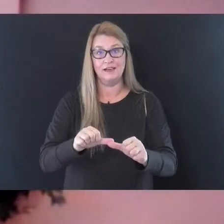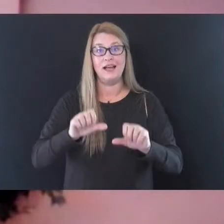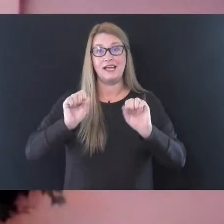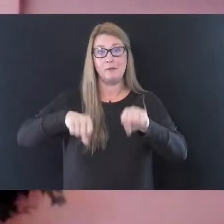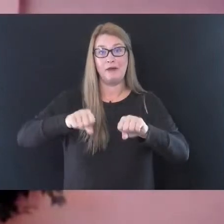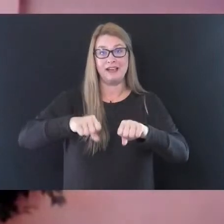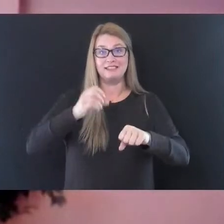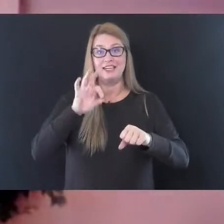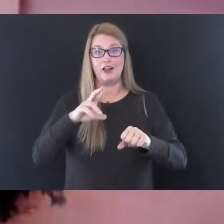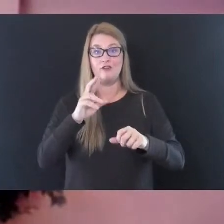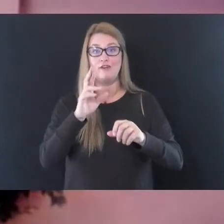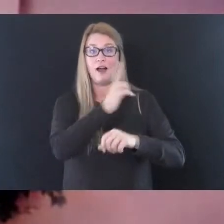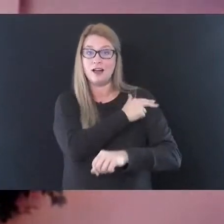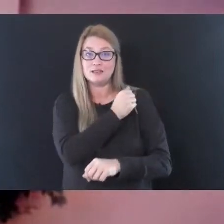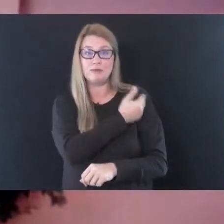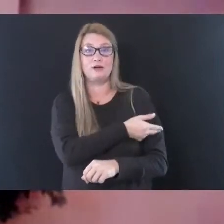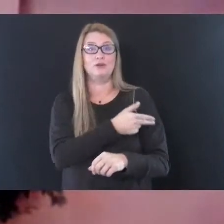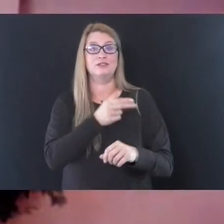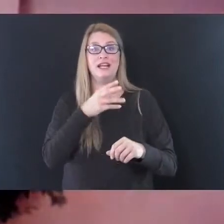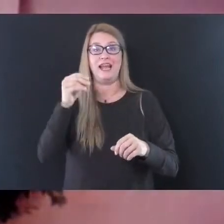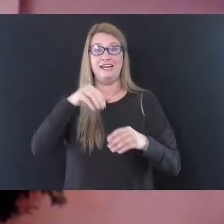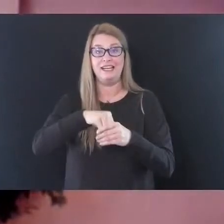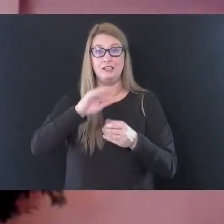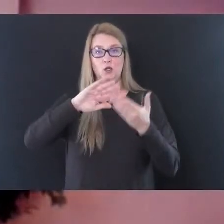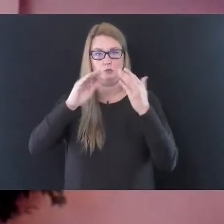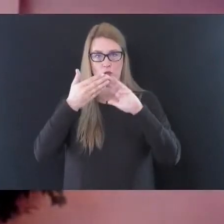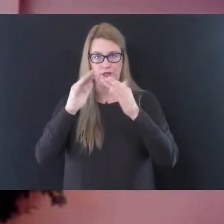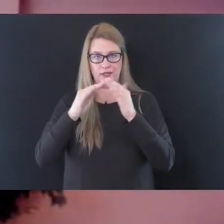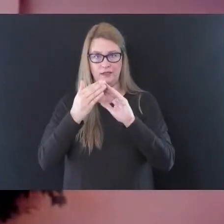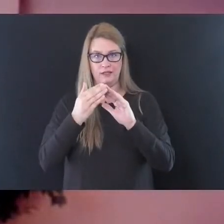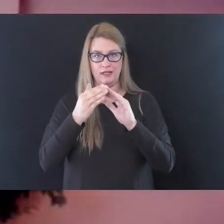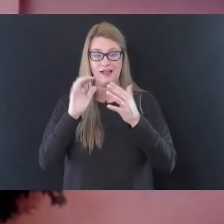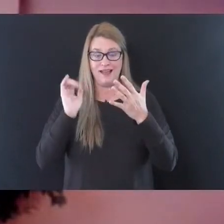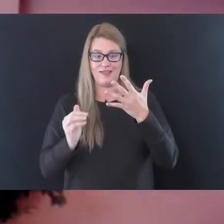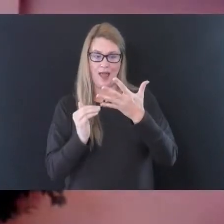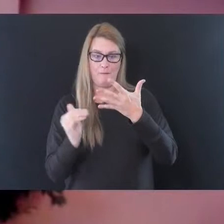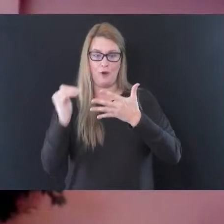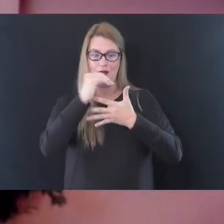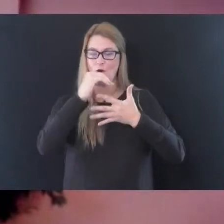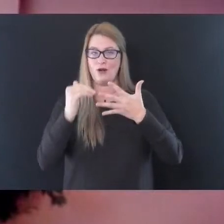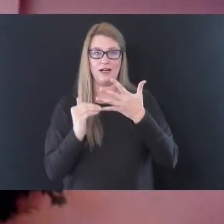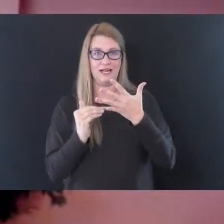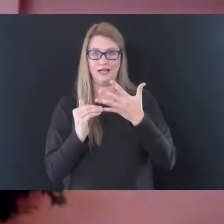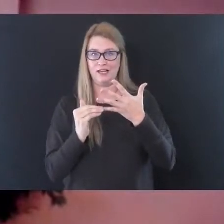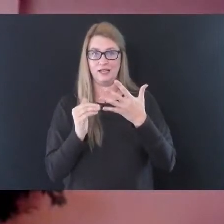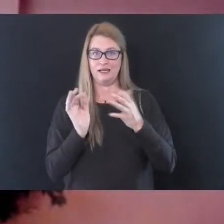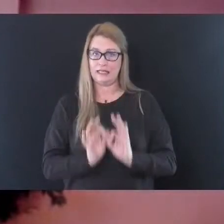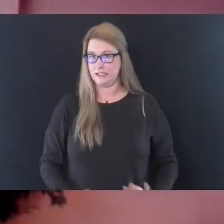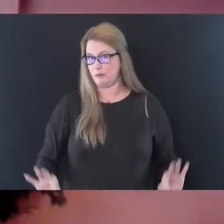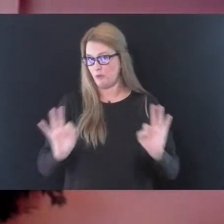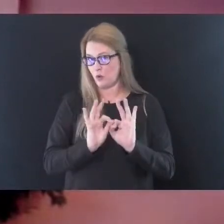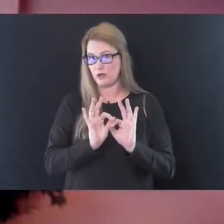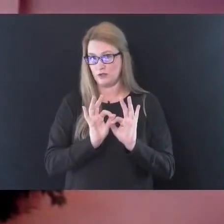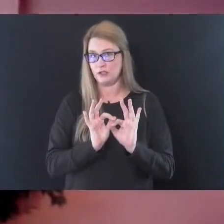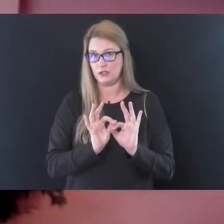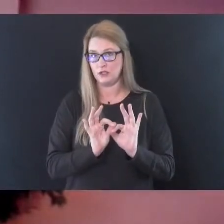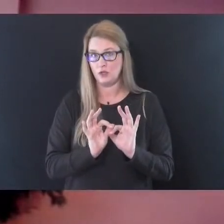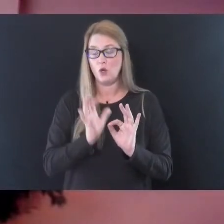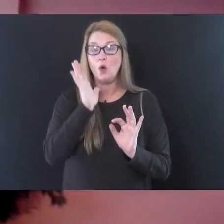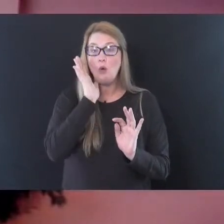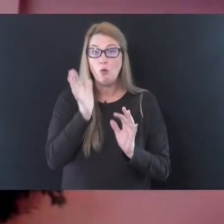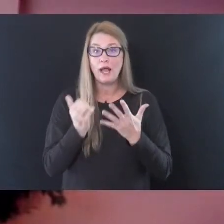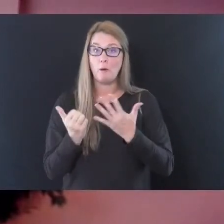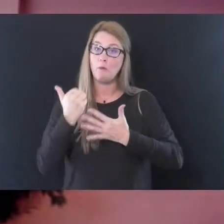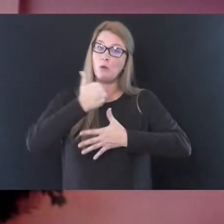healthcare and communities. So within that priority, you won't lose your place in line, but we will prioritize the people that are